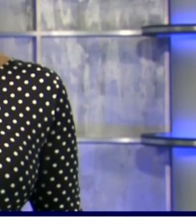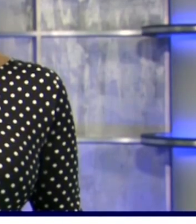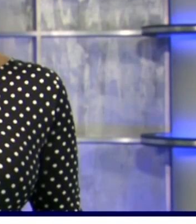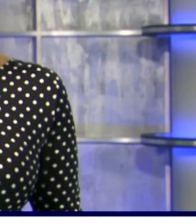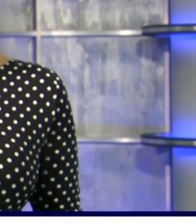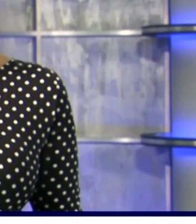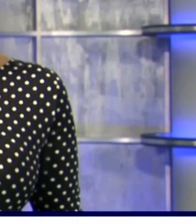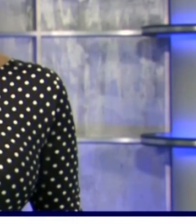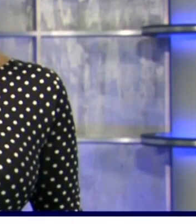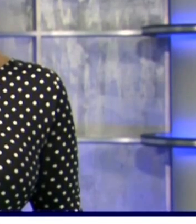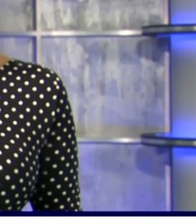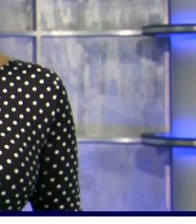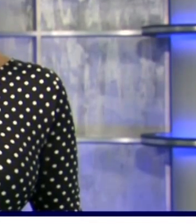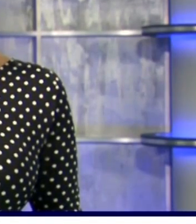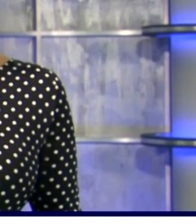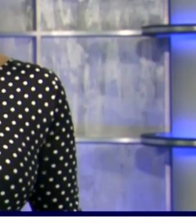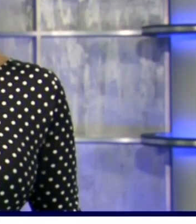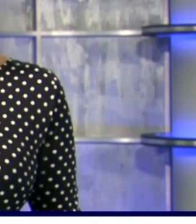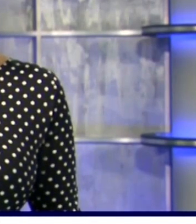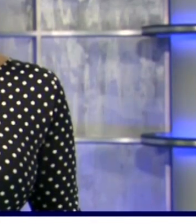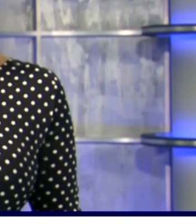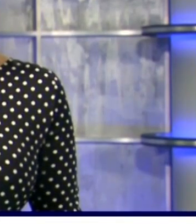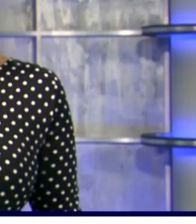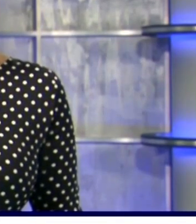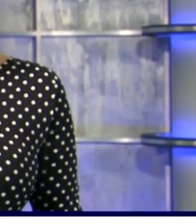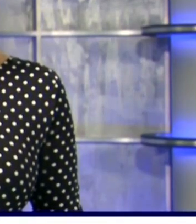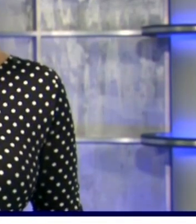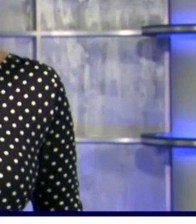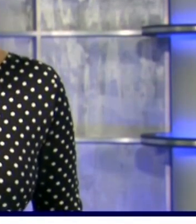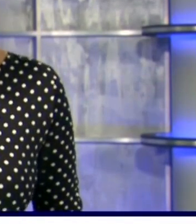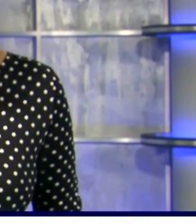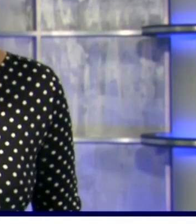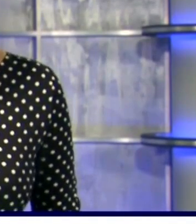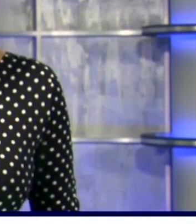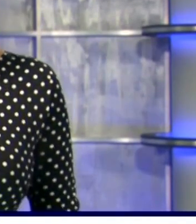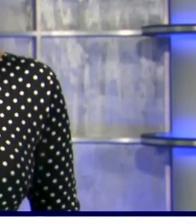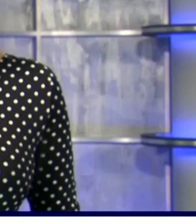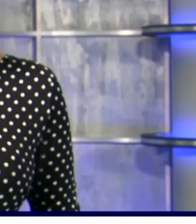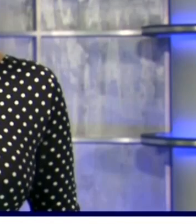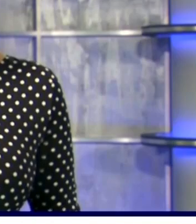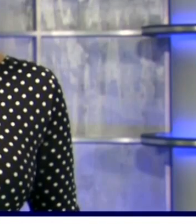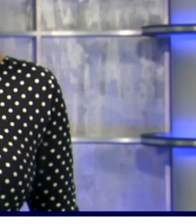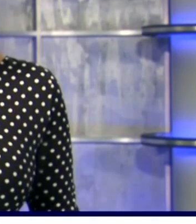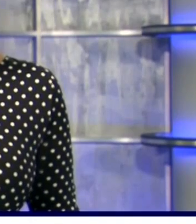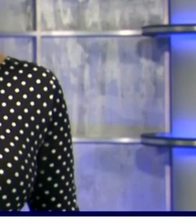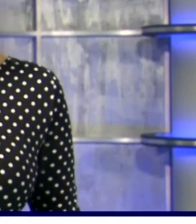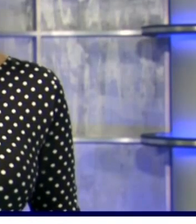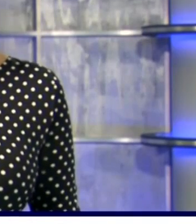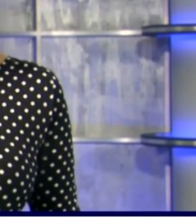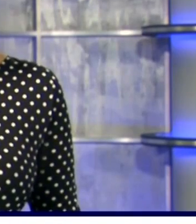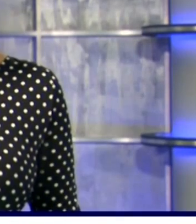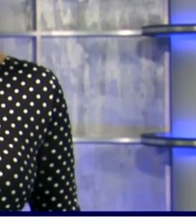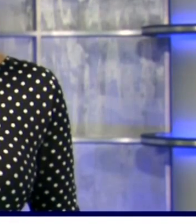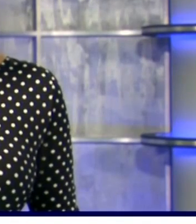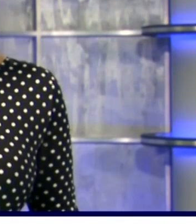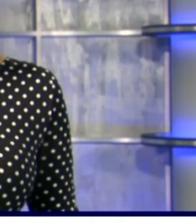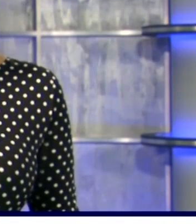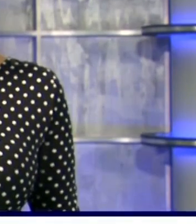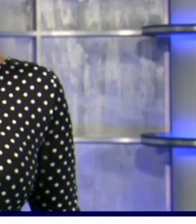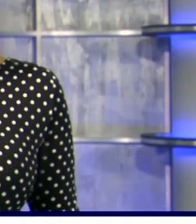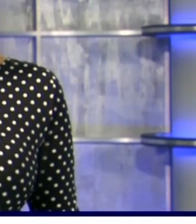Hello, I'm Lisa Lord, and in our news tonight, a local company stands to lose big financially from the ban on single-use